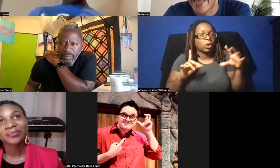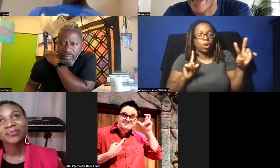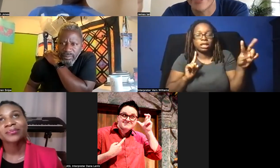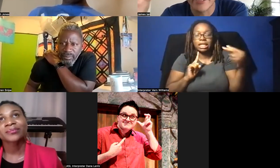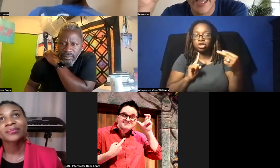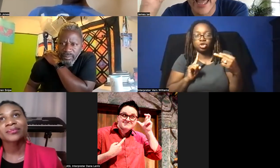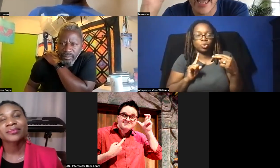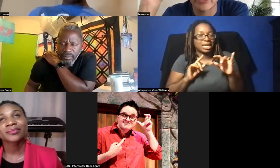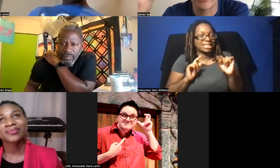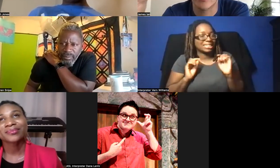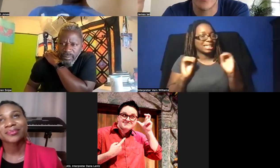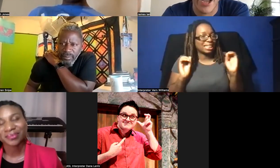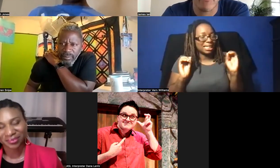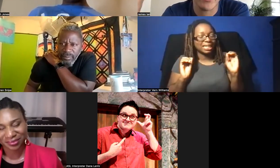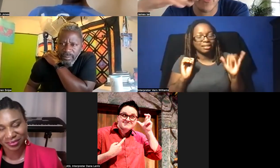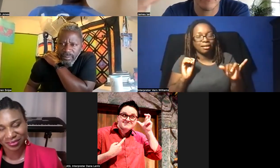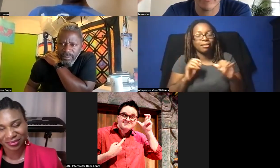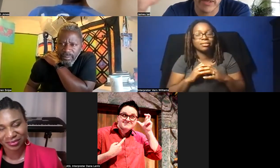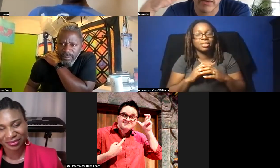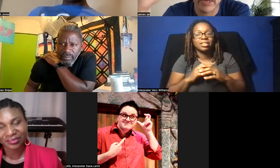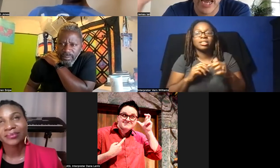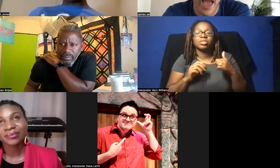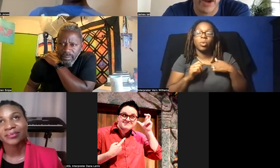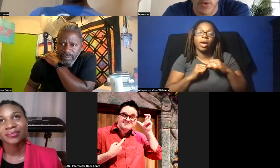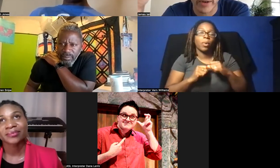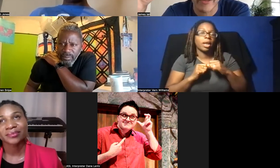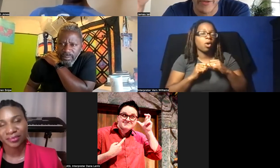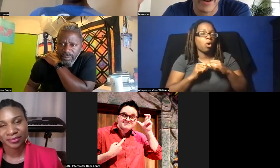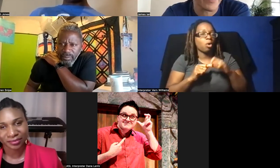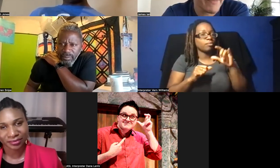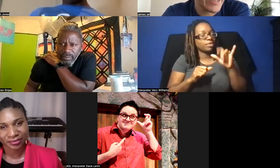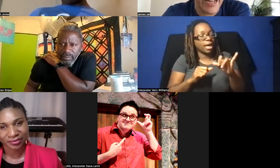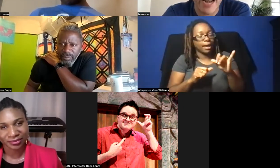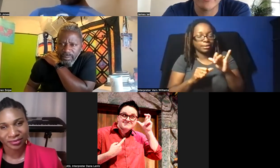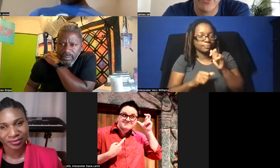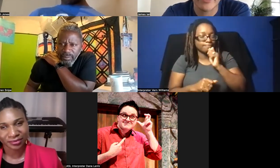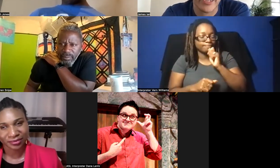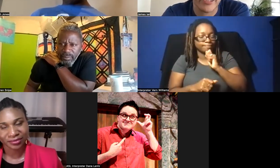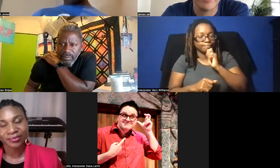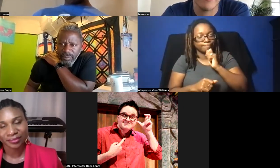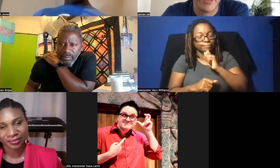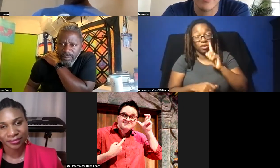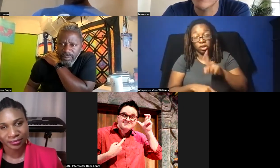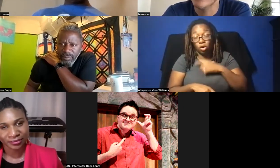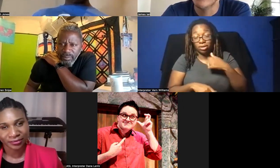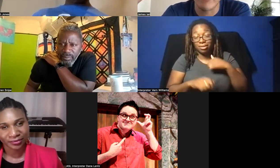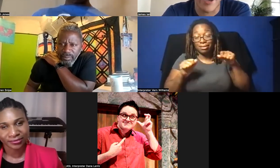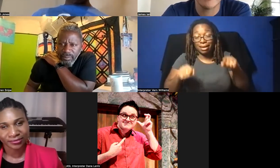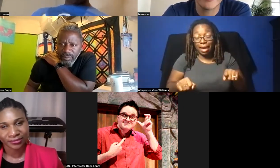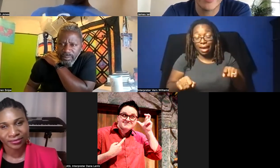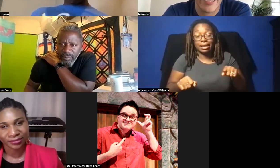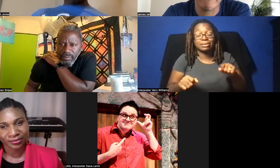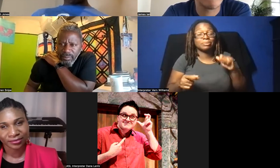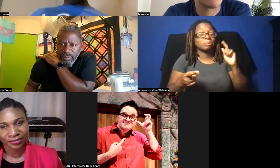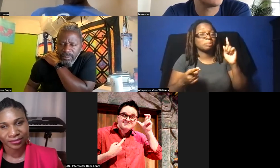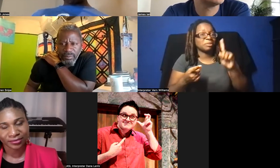like that. And so I went on, down that course for kind of as long as I could, but then